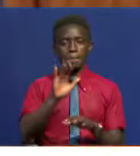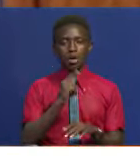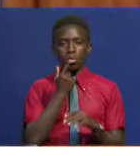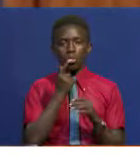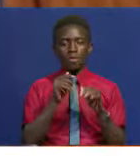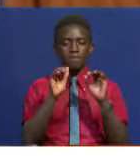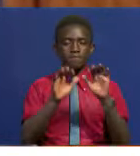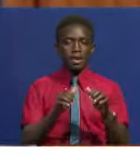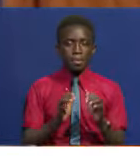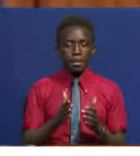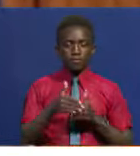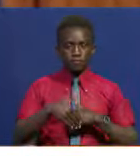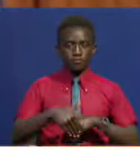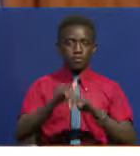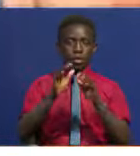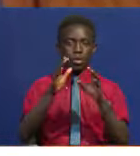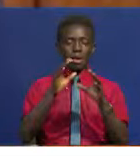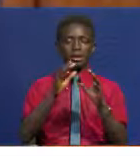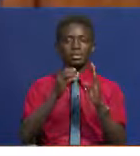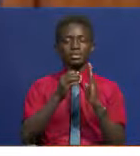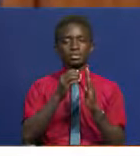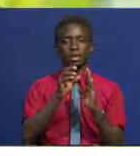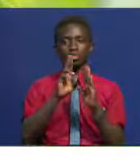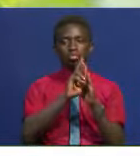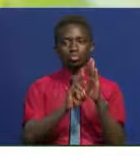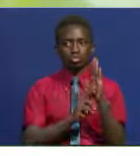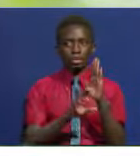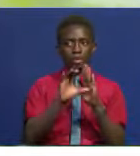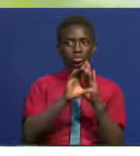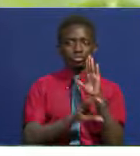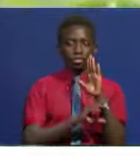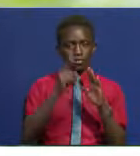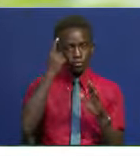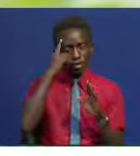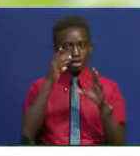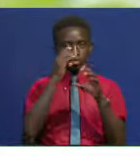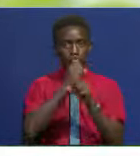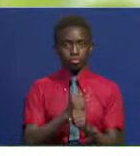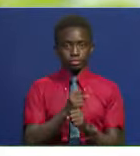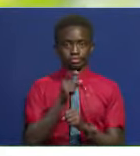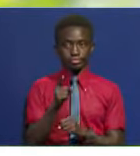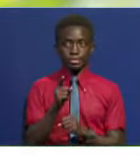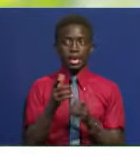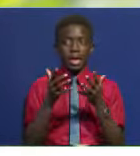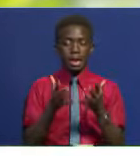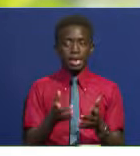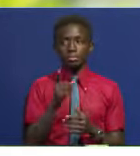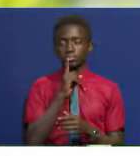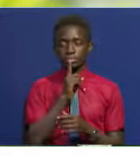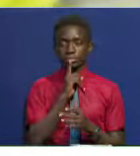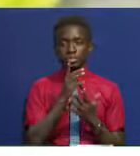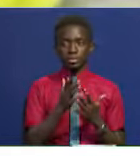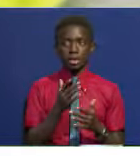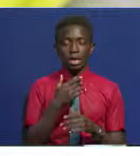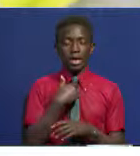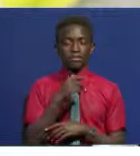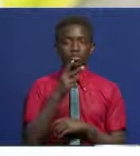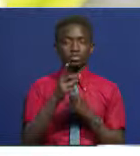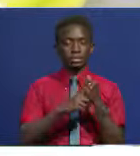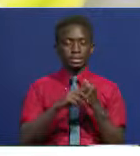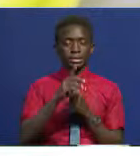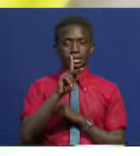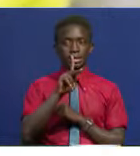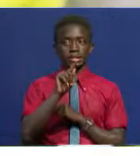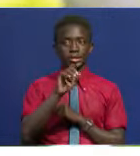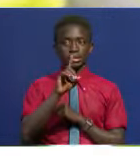with the articles of association of the tea factory companies. Linturi says the IEBC will still conduct the 26th KTDA directorship